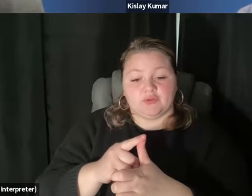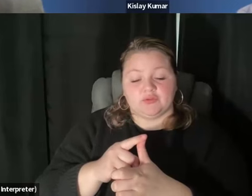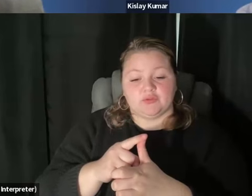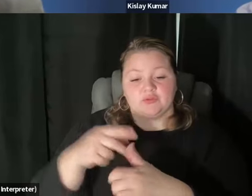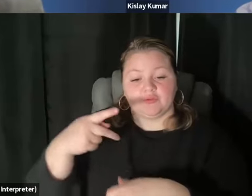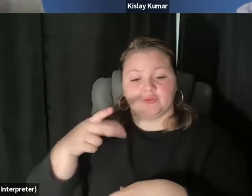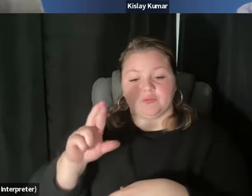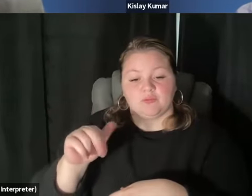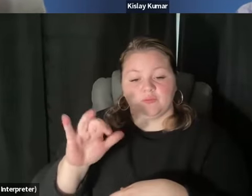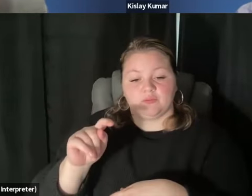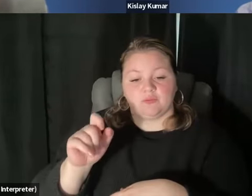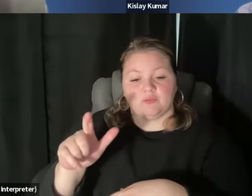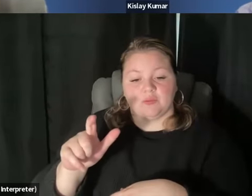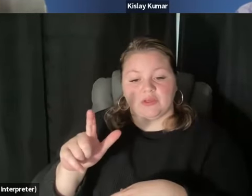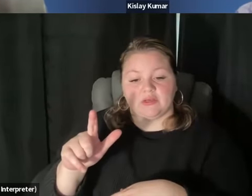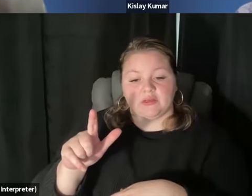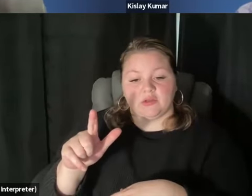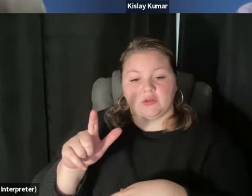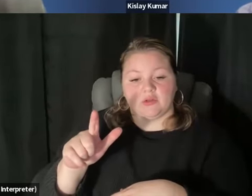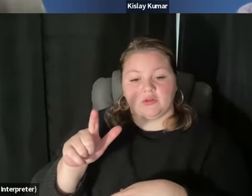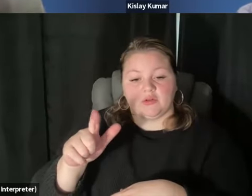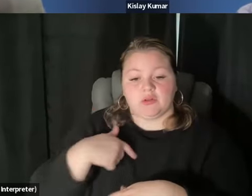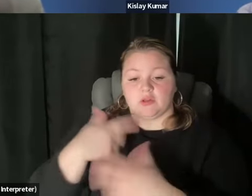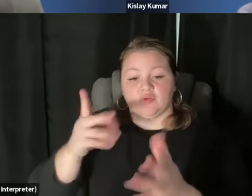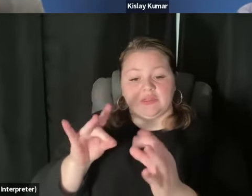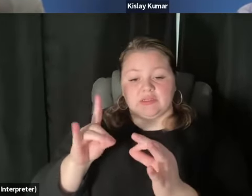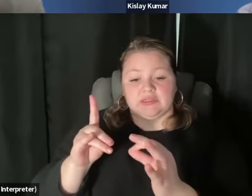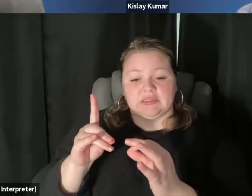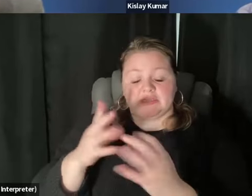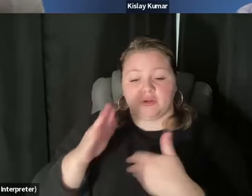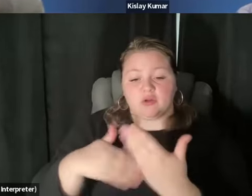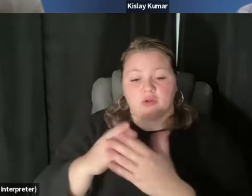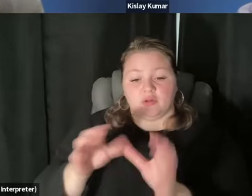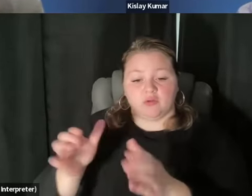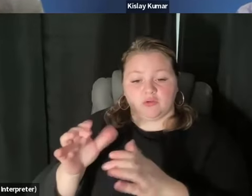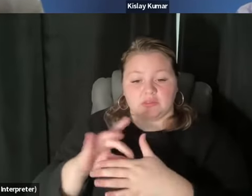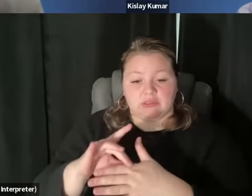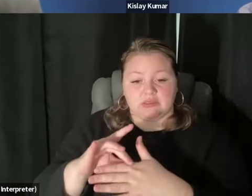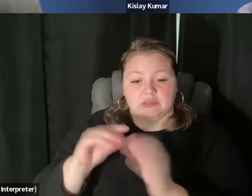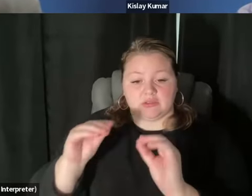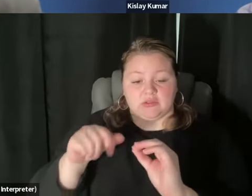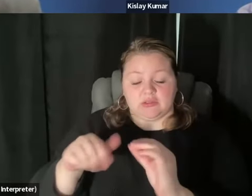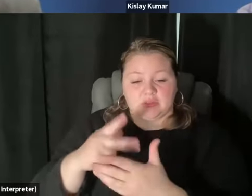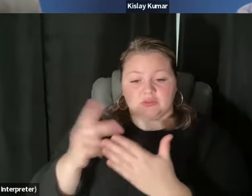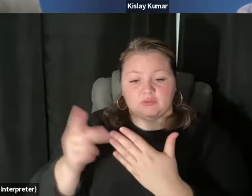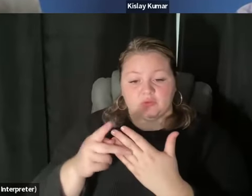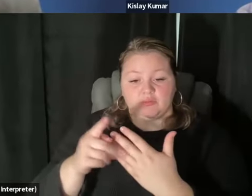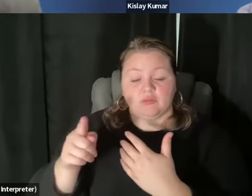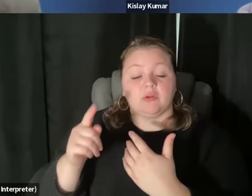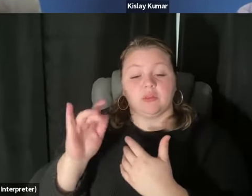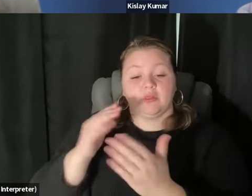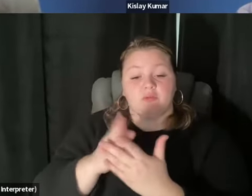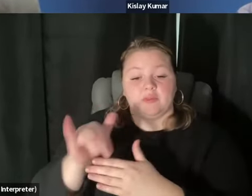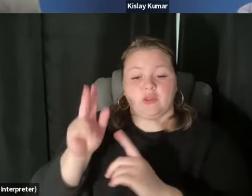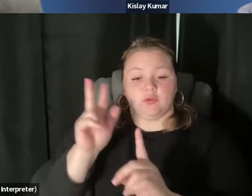and practical applicability of the all the course content that is taught in this program. You'll be able to apply what you learn directly to your